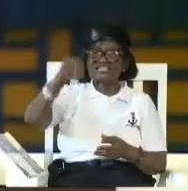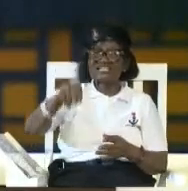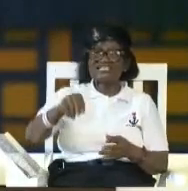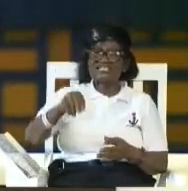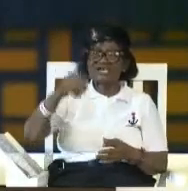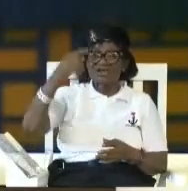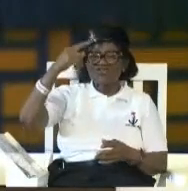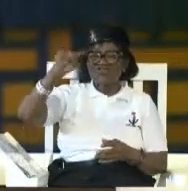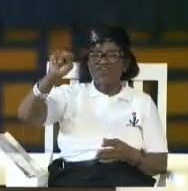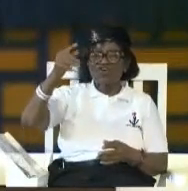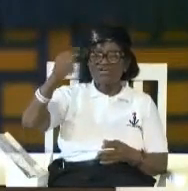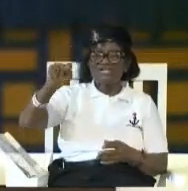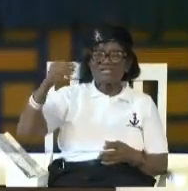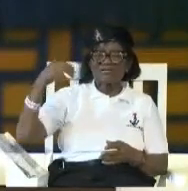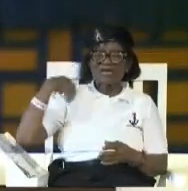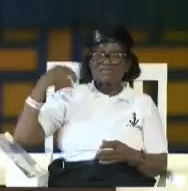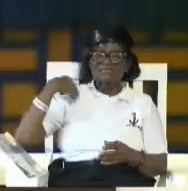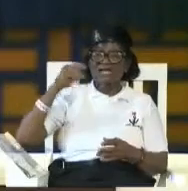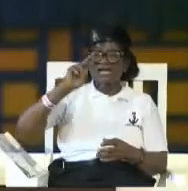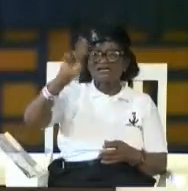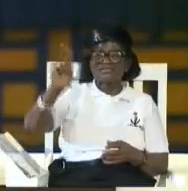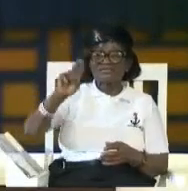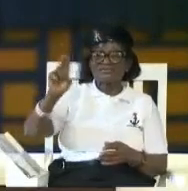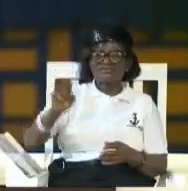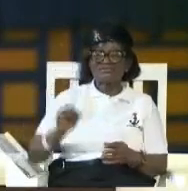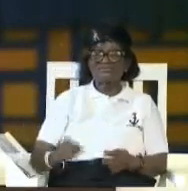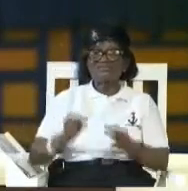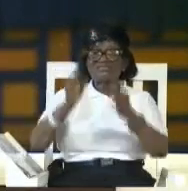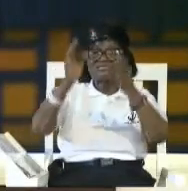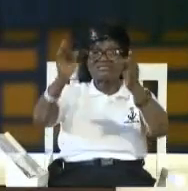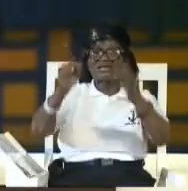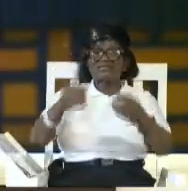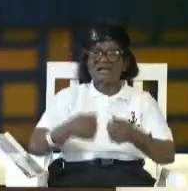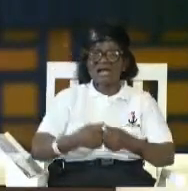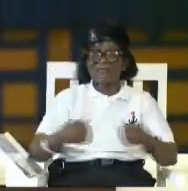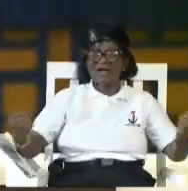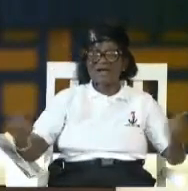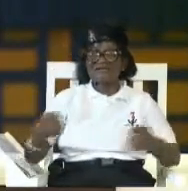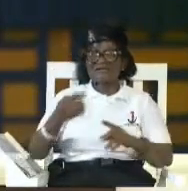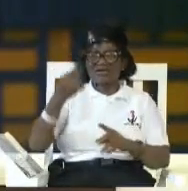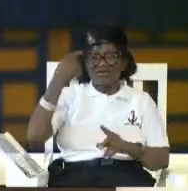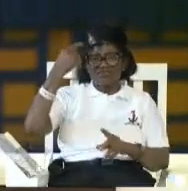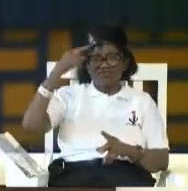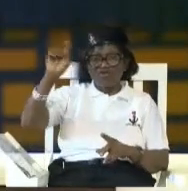master's use, set apart for the master's use.